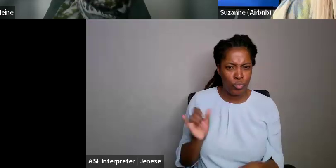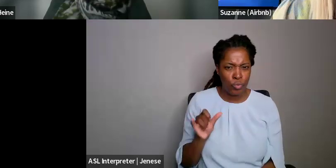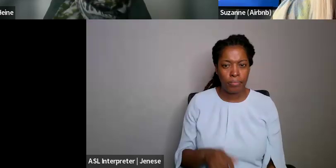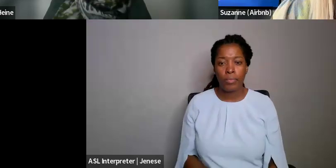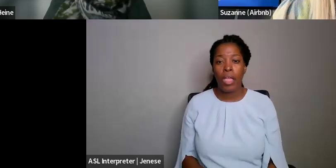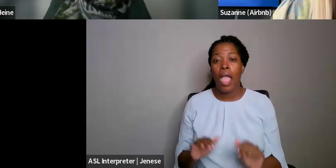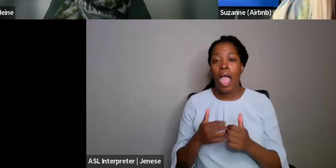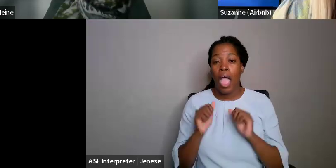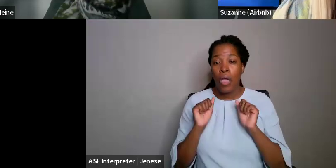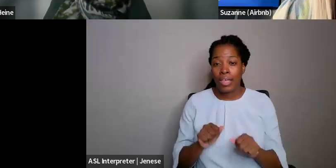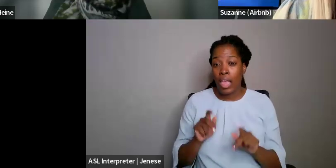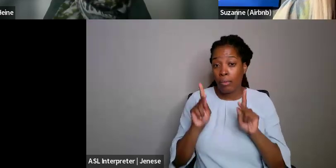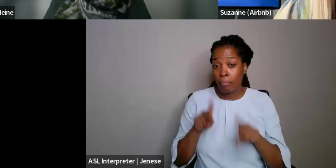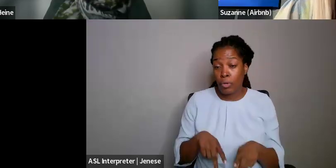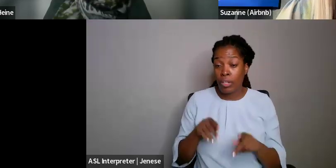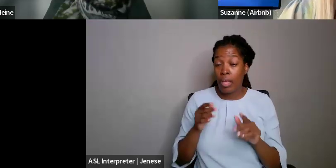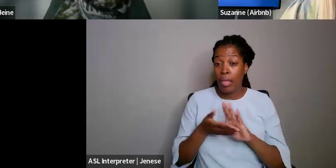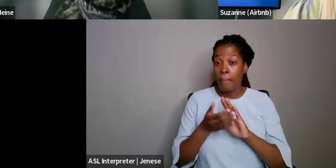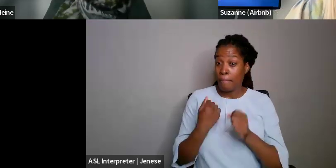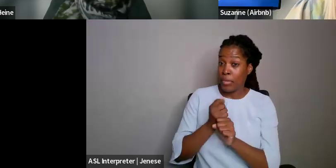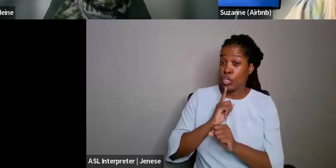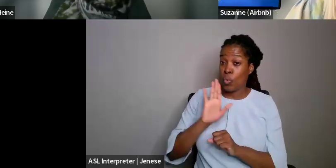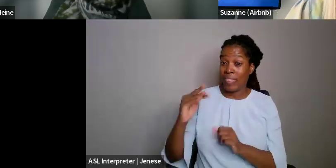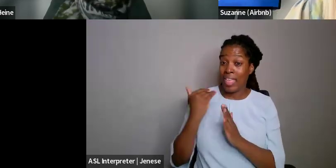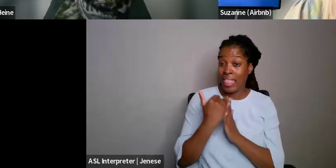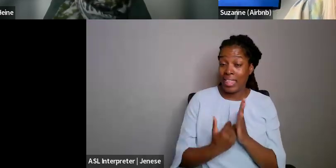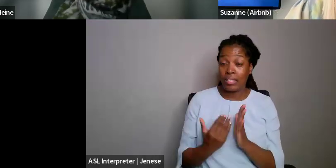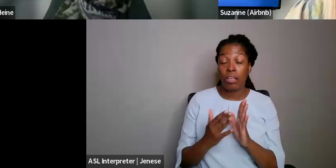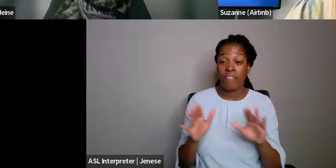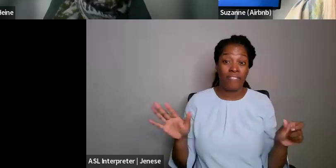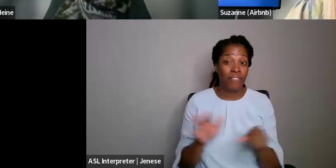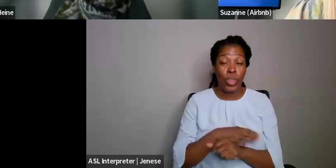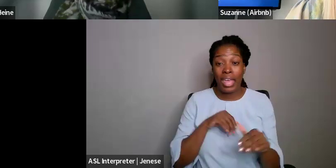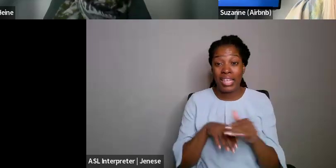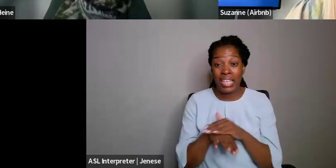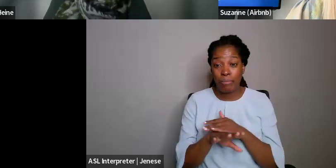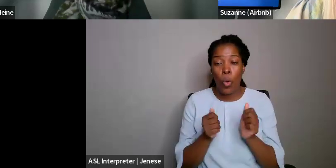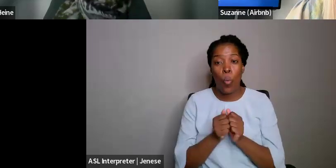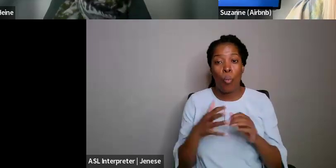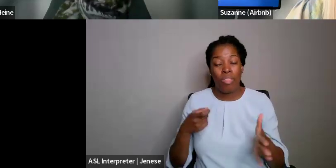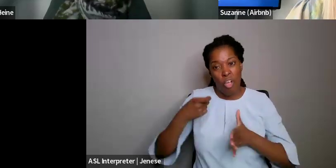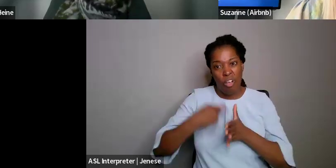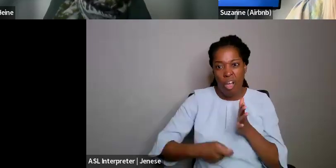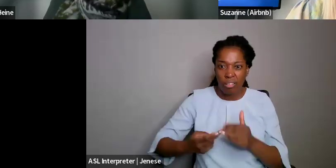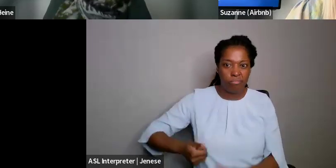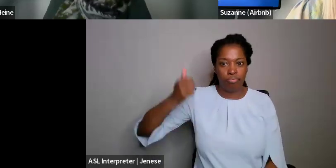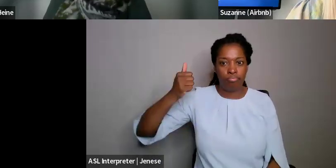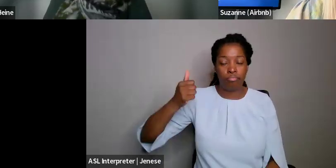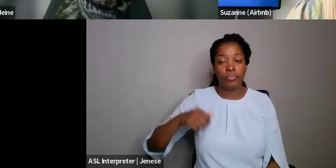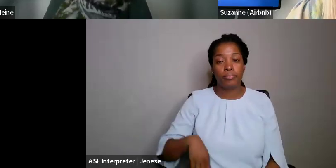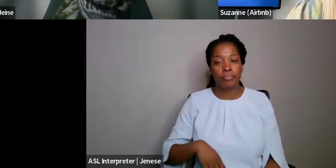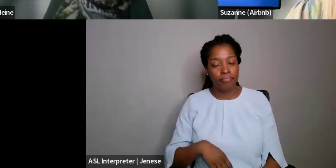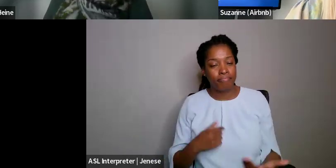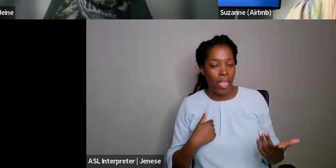more accessible without it costing a fortune. So I think, I agree. I think a lot of people do assume it will be